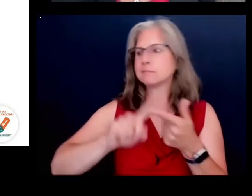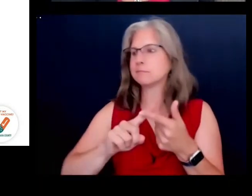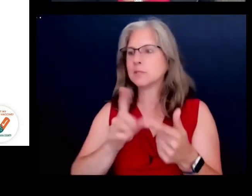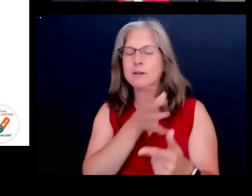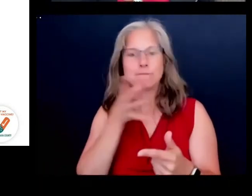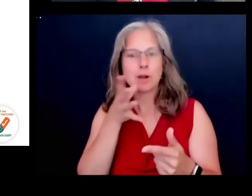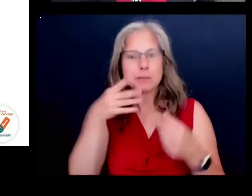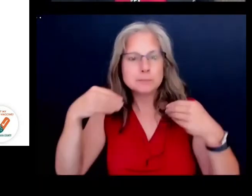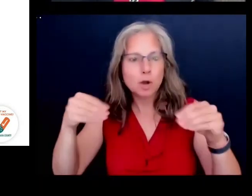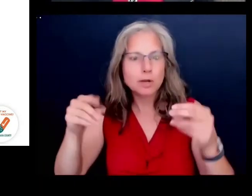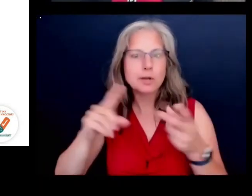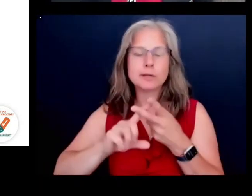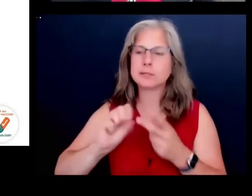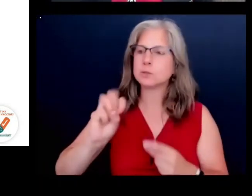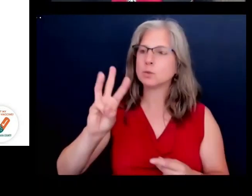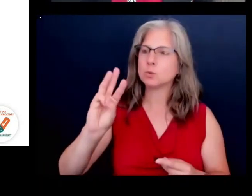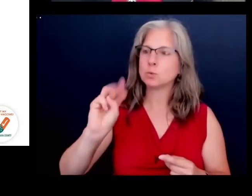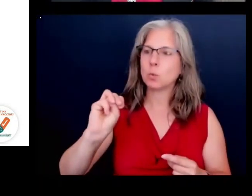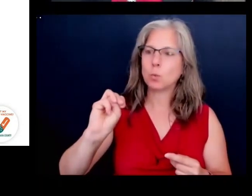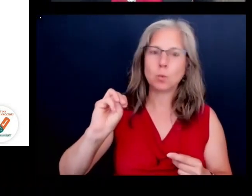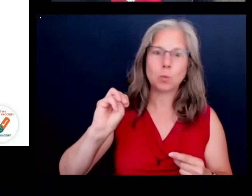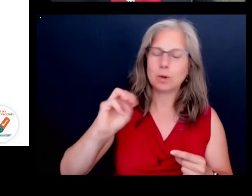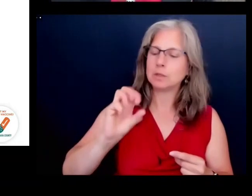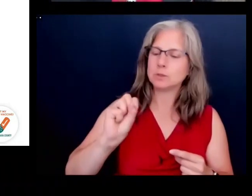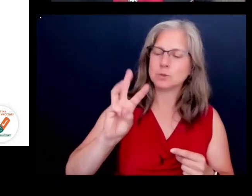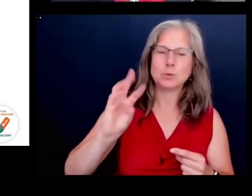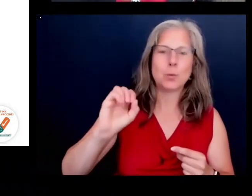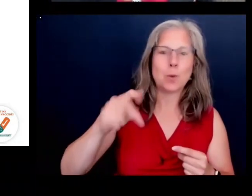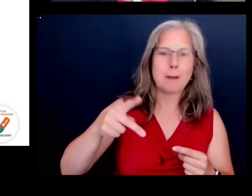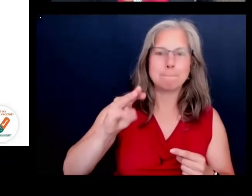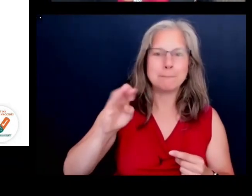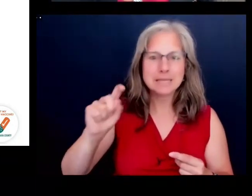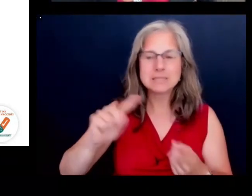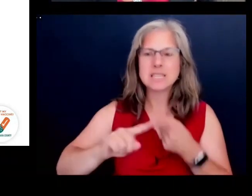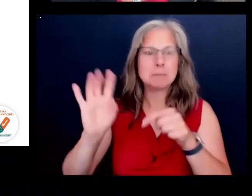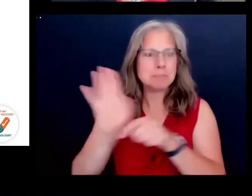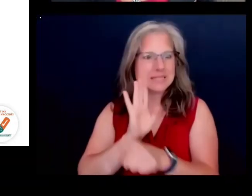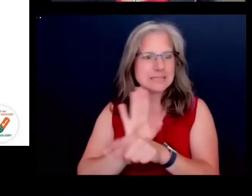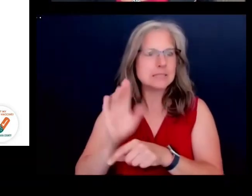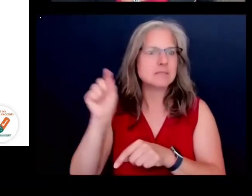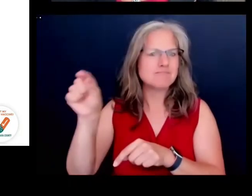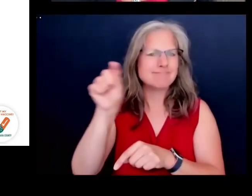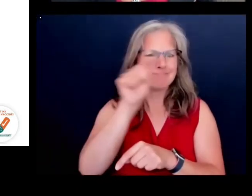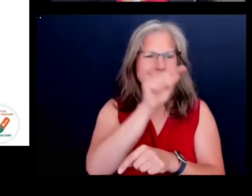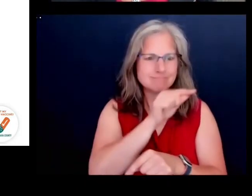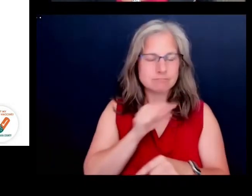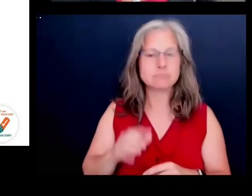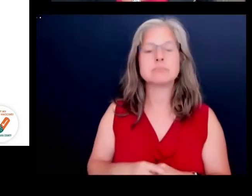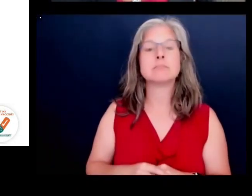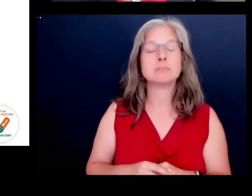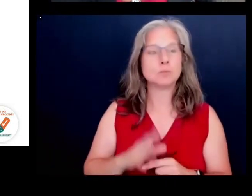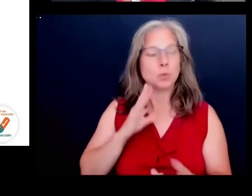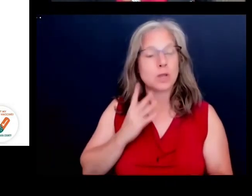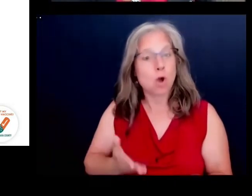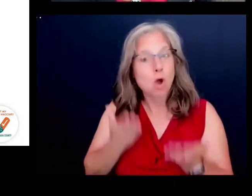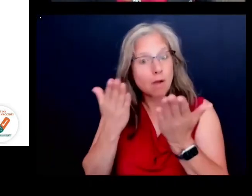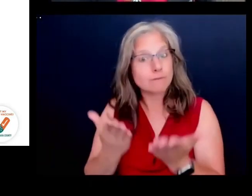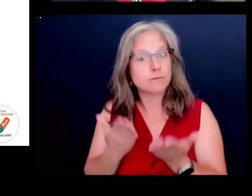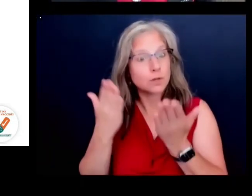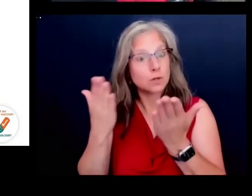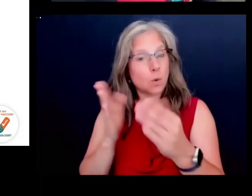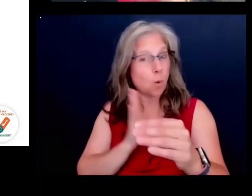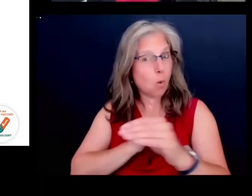parks, farmer markets, swap meets, and businesses. We have offered a total of